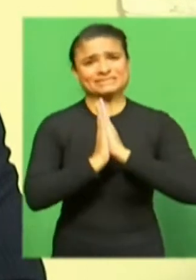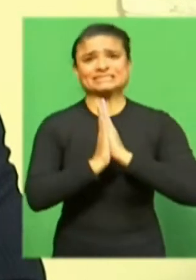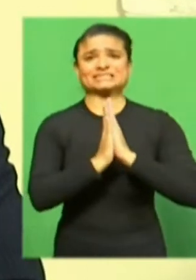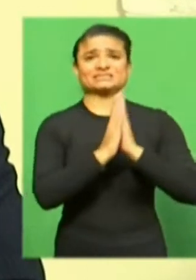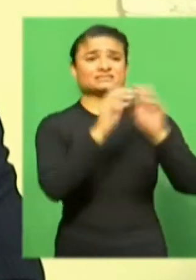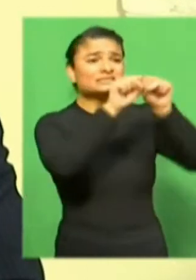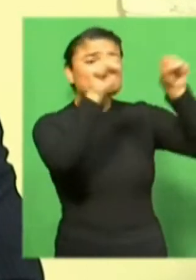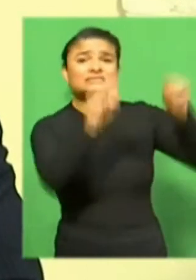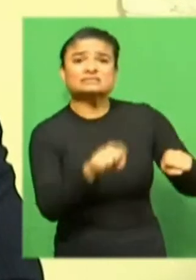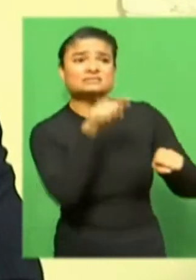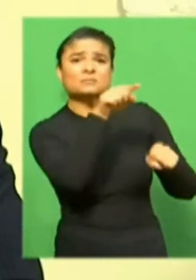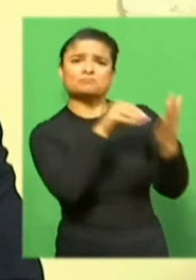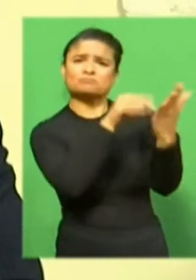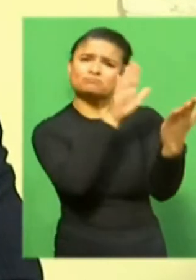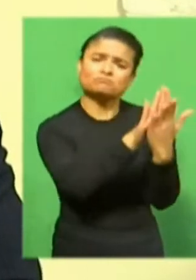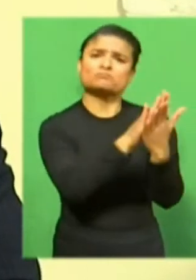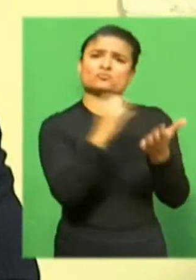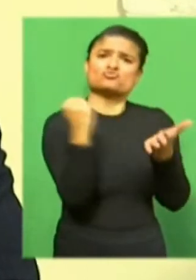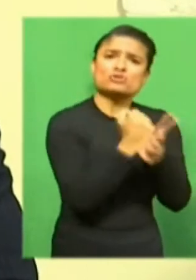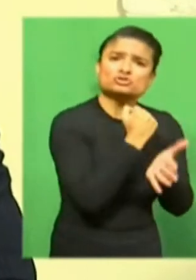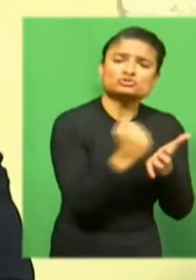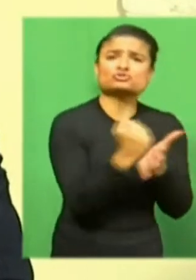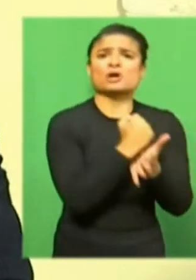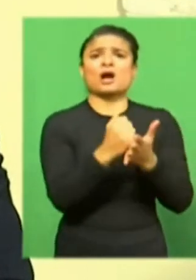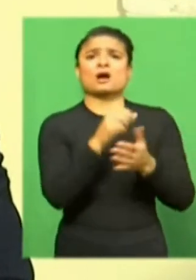calling the relevant toll-free number.